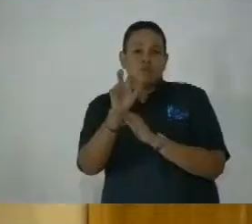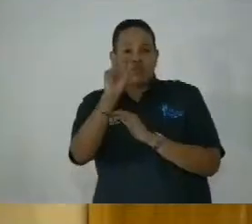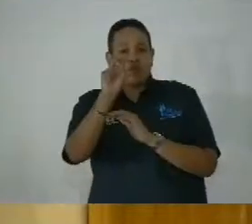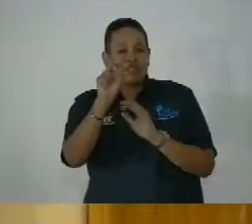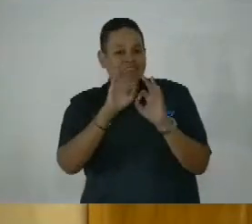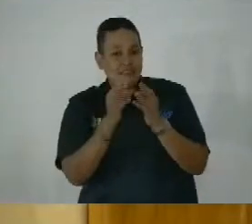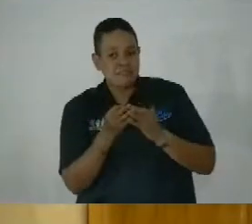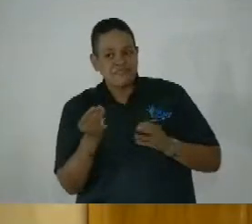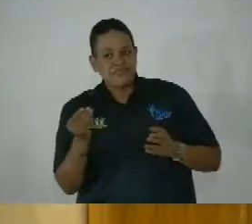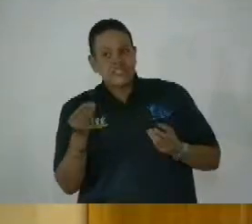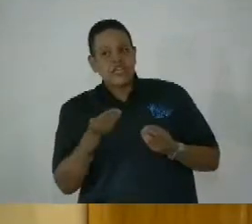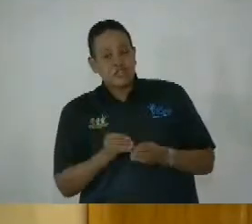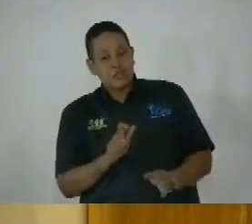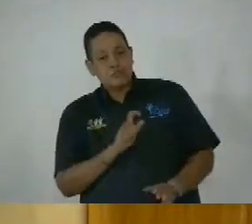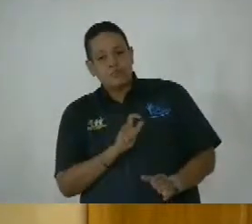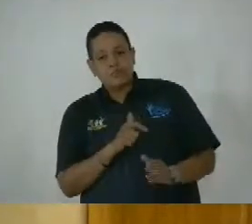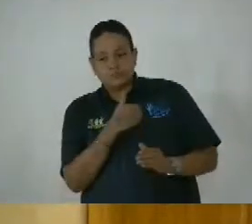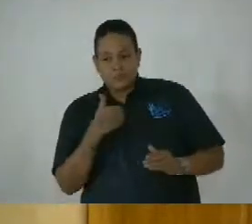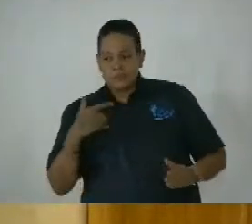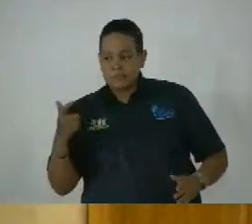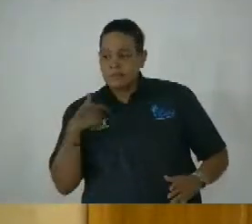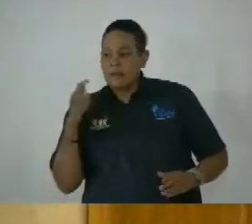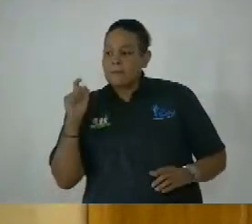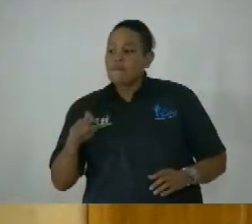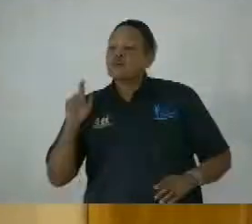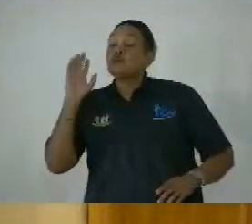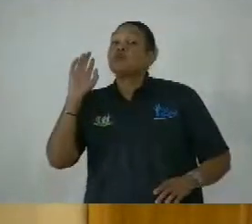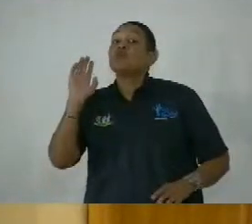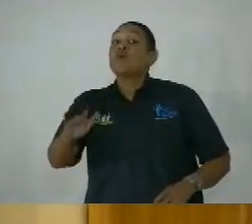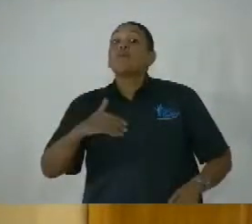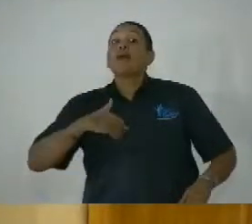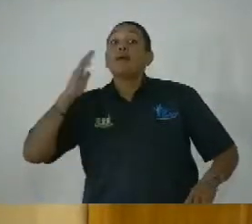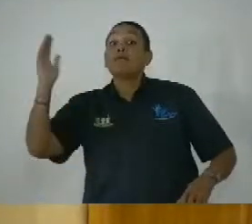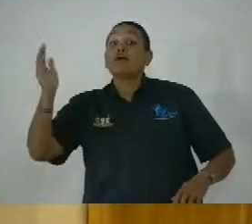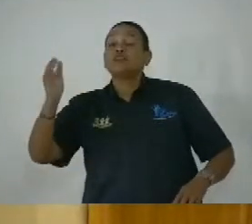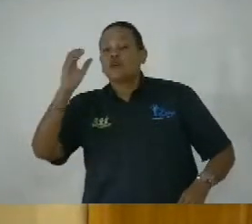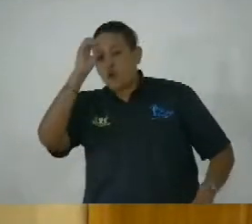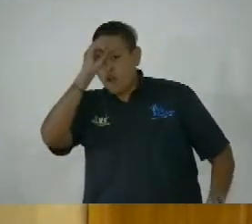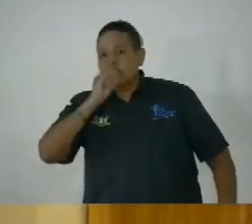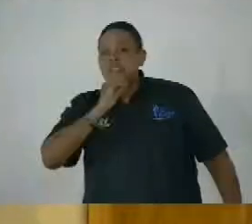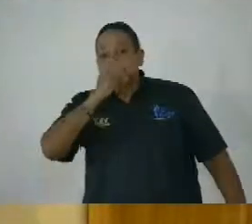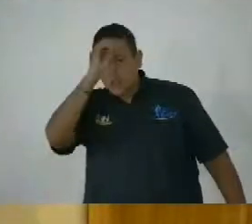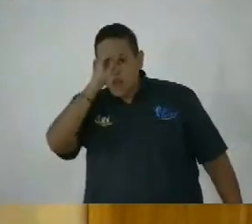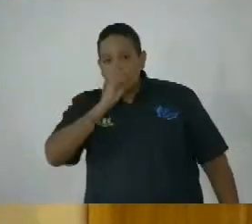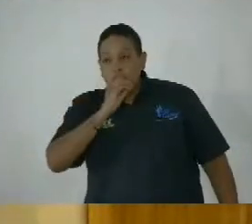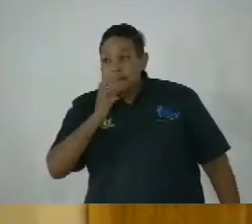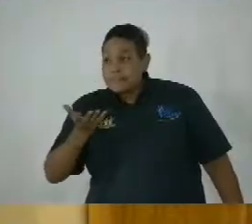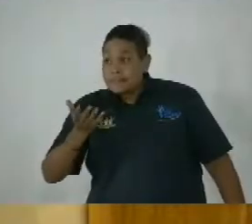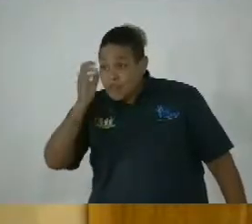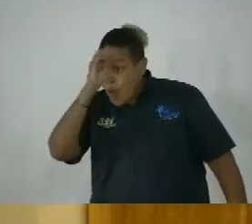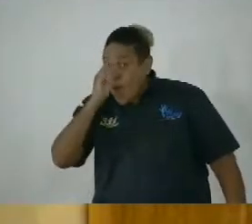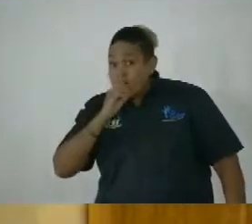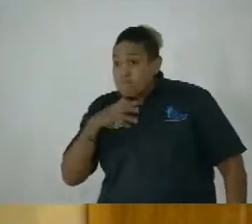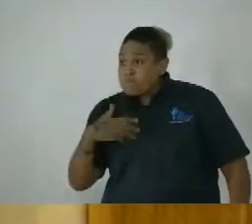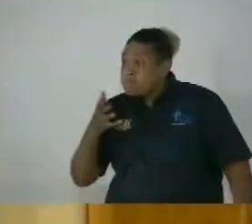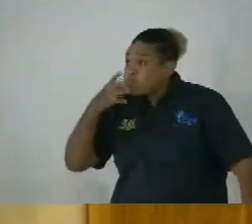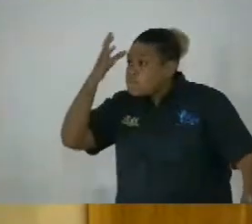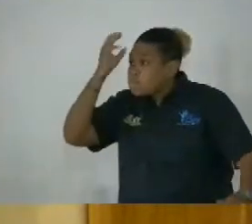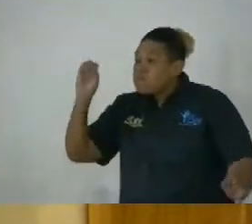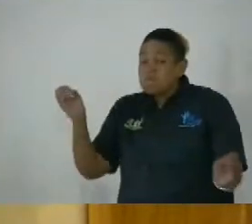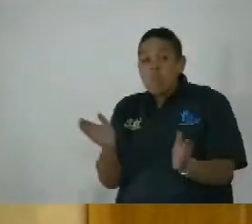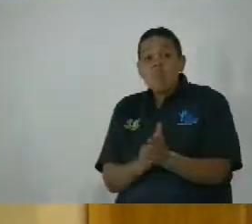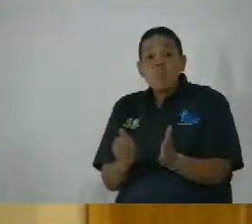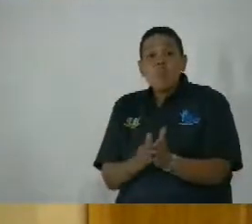particular sector of that group, Madam Speaker, that I must pause before I go to my presentation. Orphans. There's nothing and no